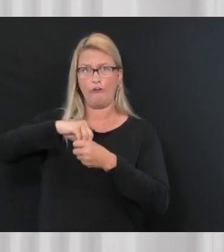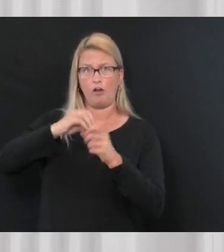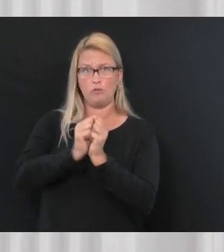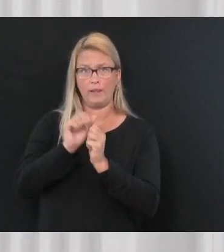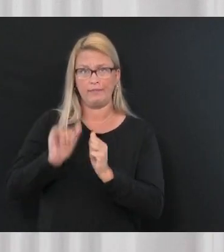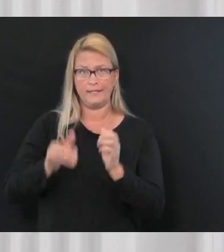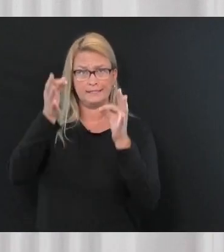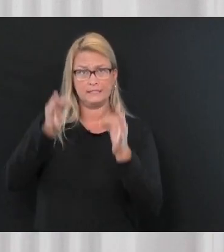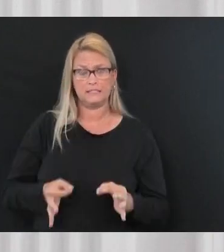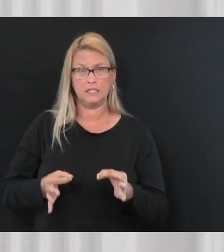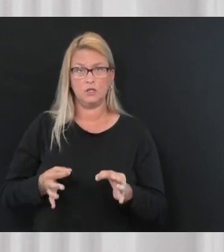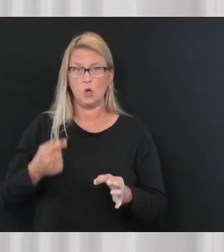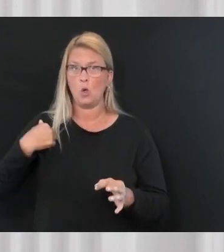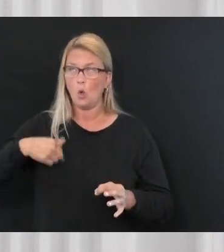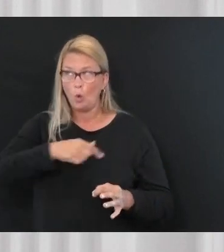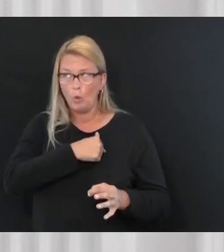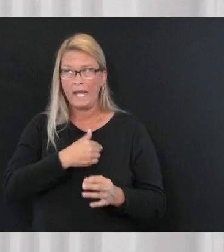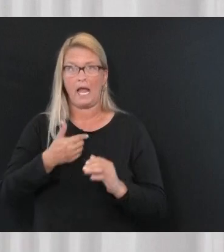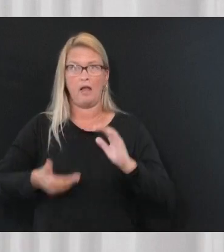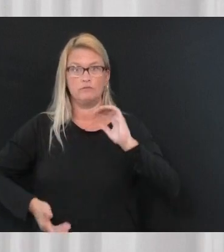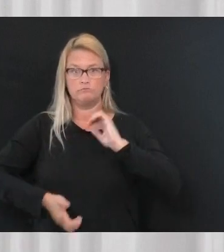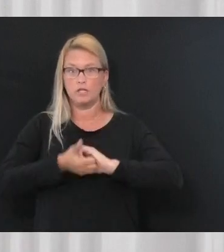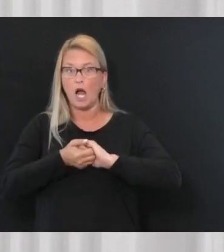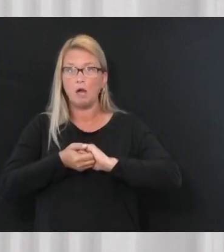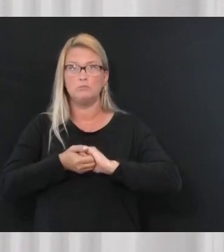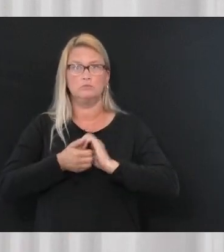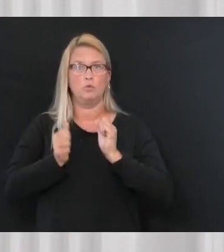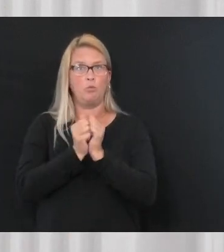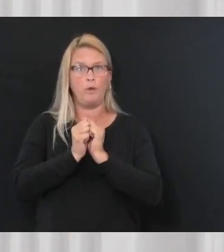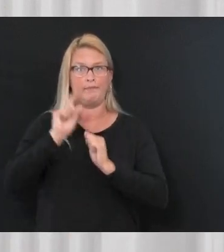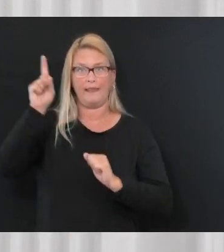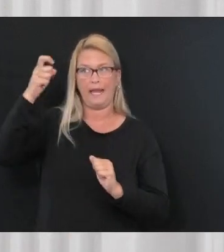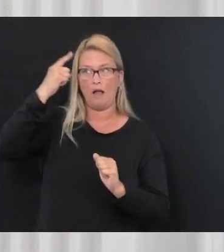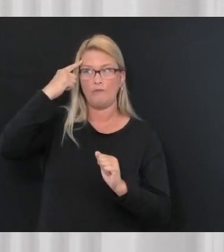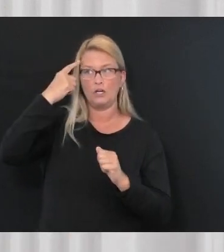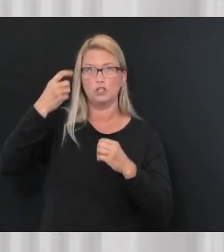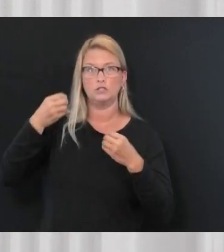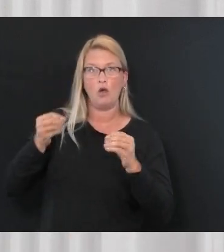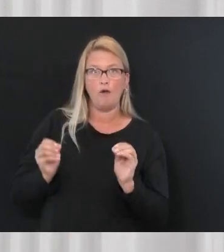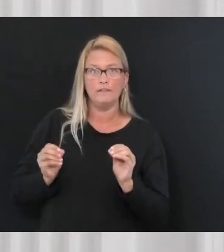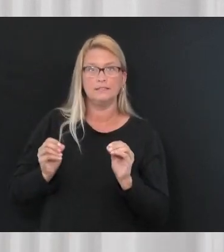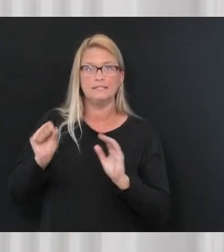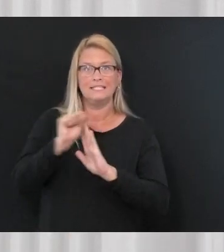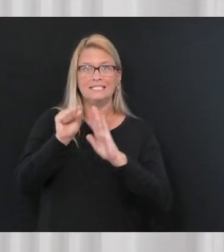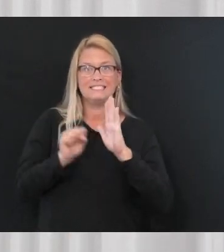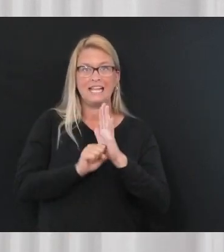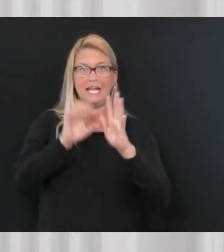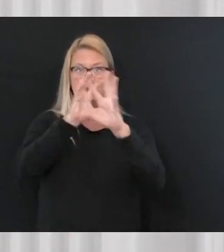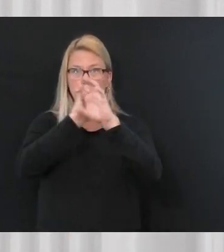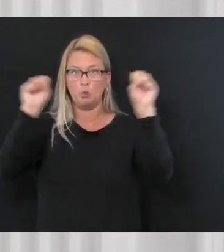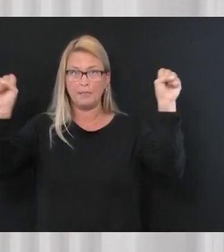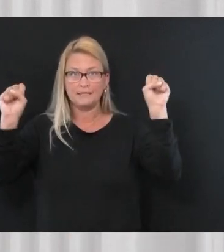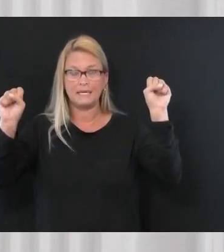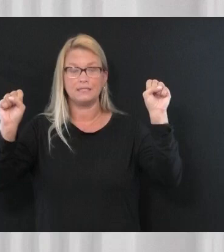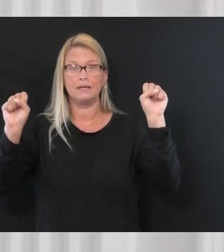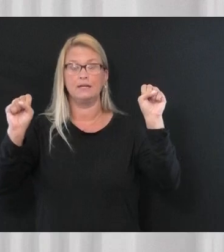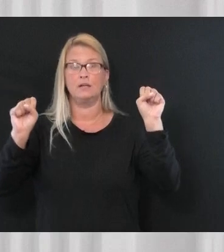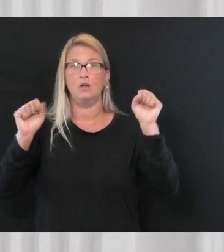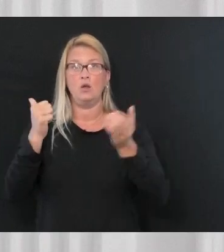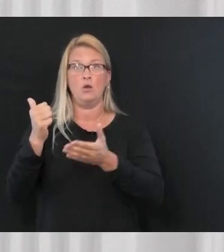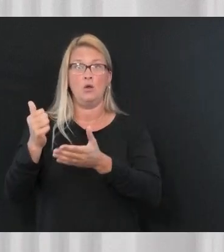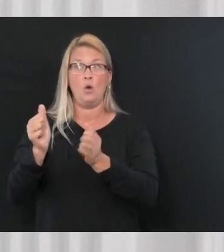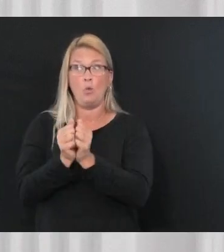worked collaboratively with the governor's office, the state superintendent, with the